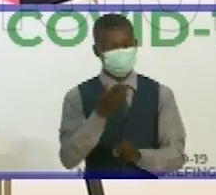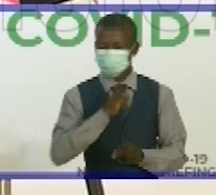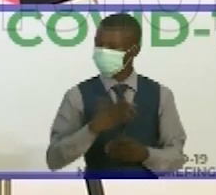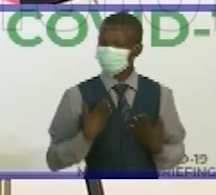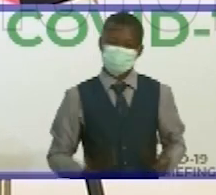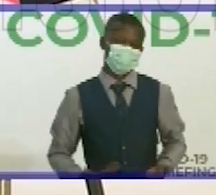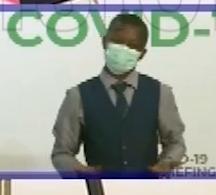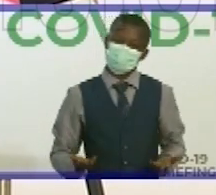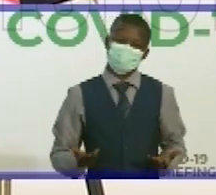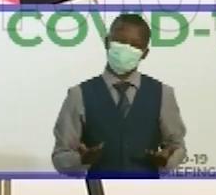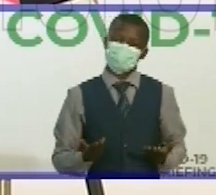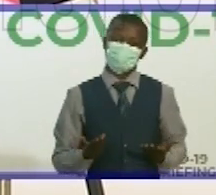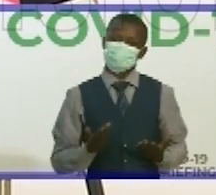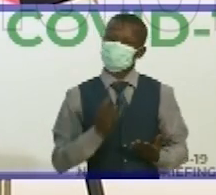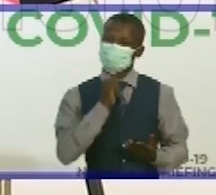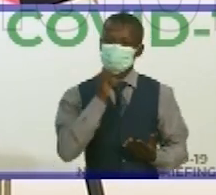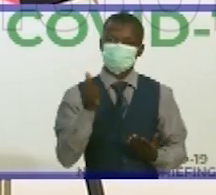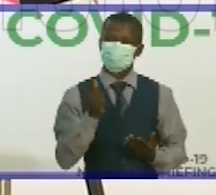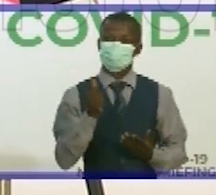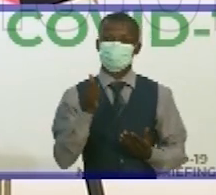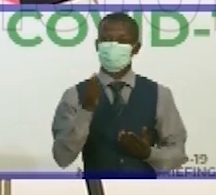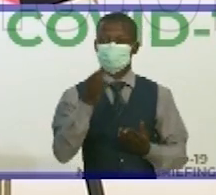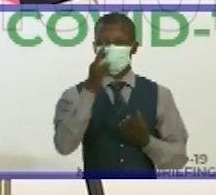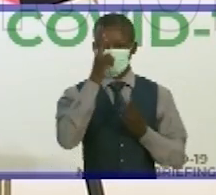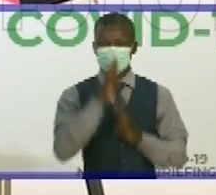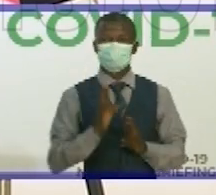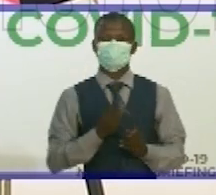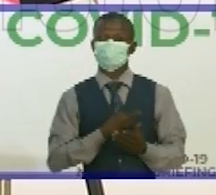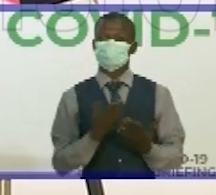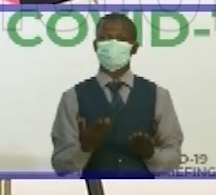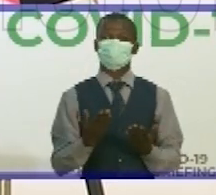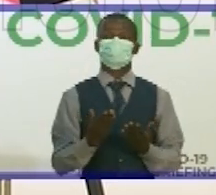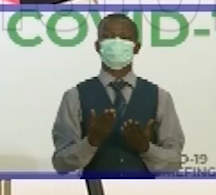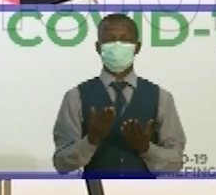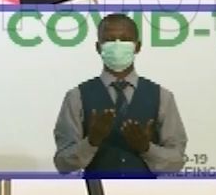very egalitarian virus that believes in the principle of equality.